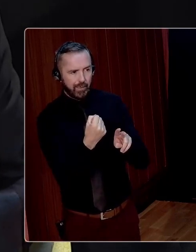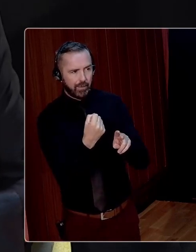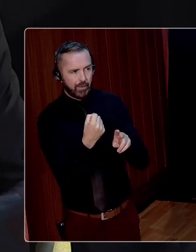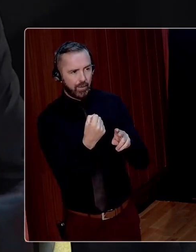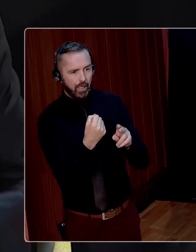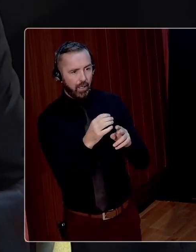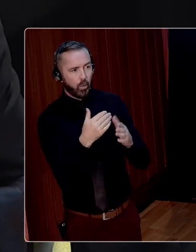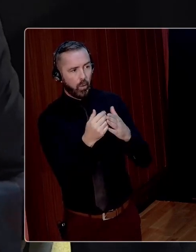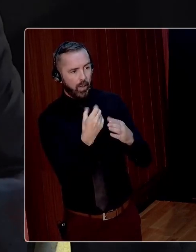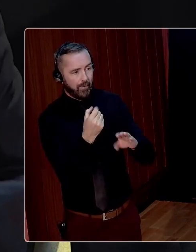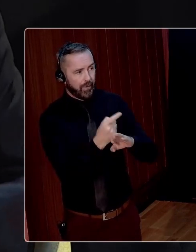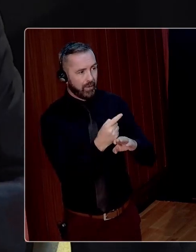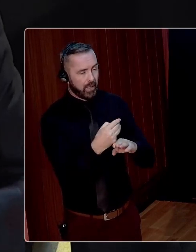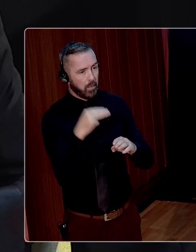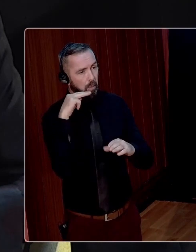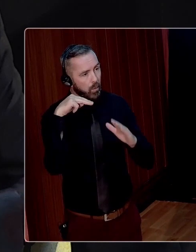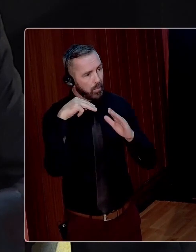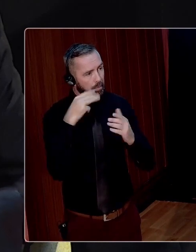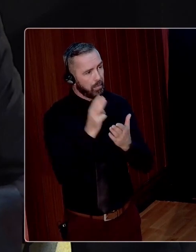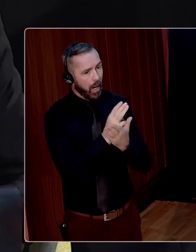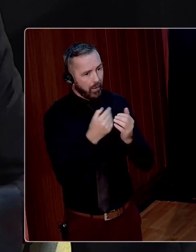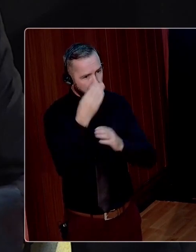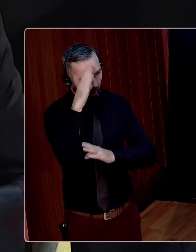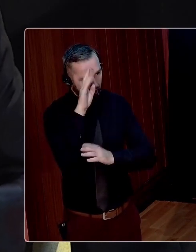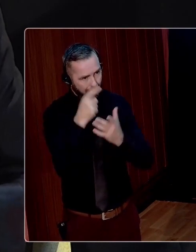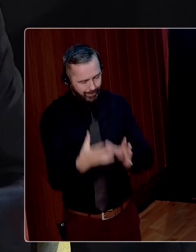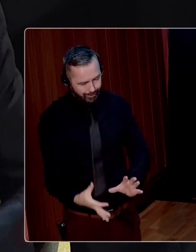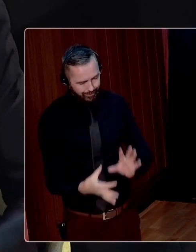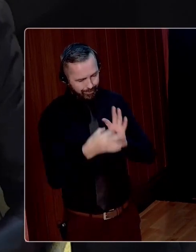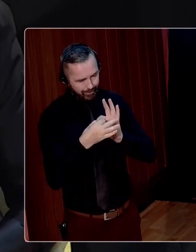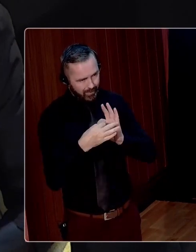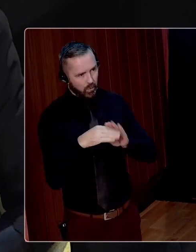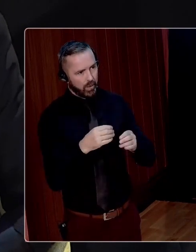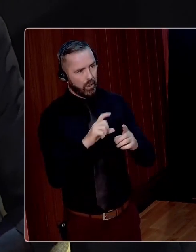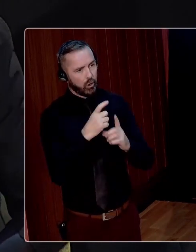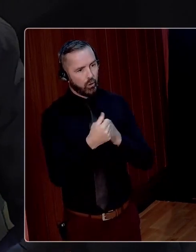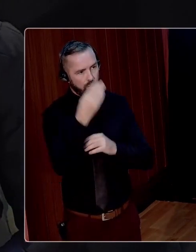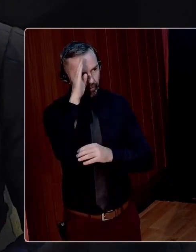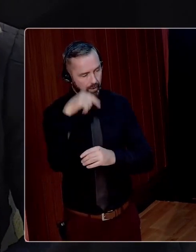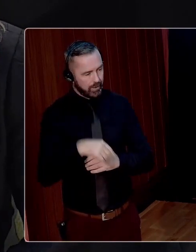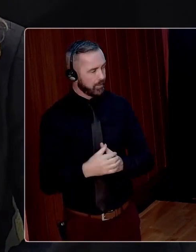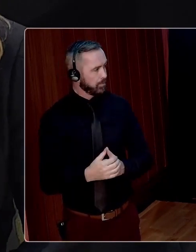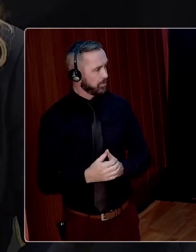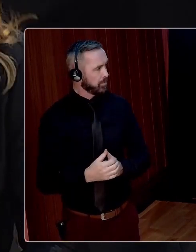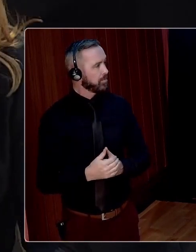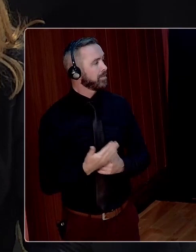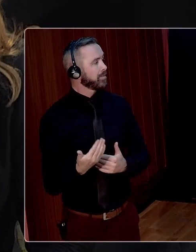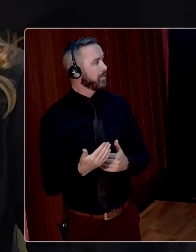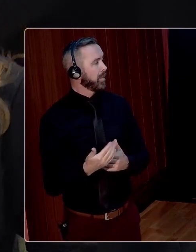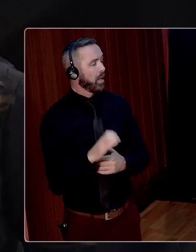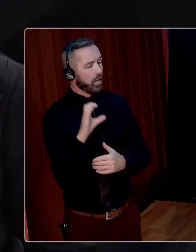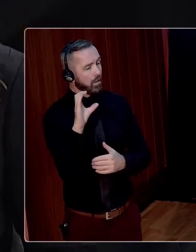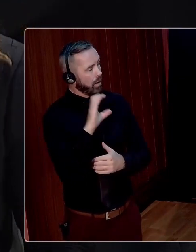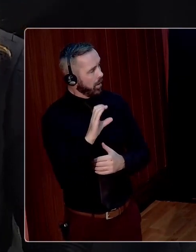something that's so integral to the Irish and is so intertwined with our culture of this country. So just on that topic, Cathal,